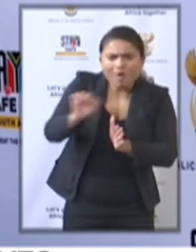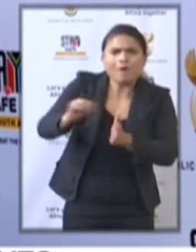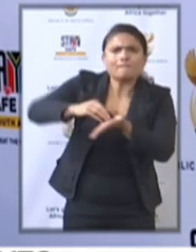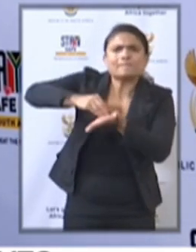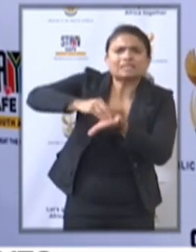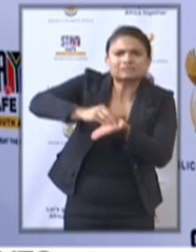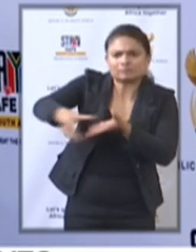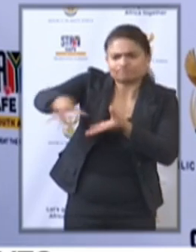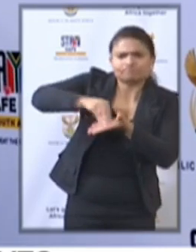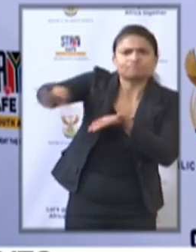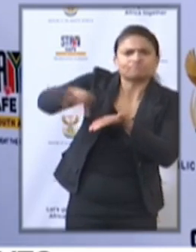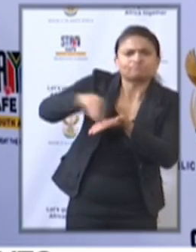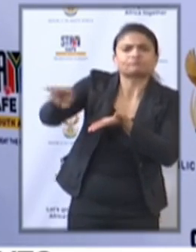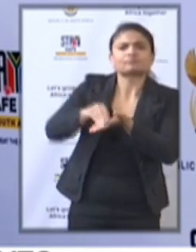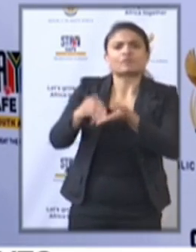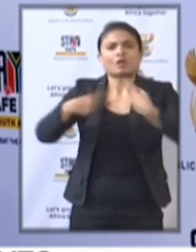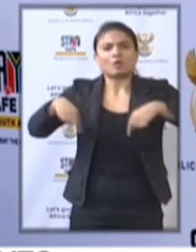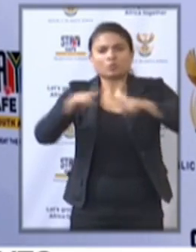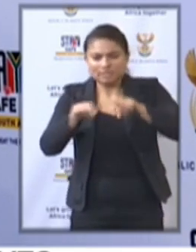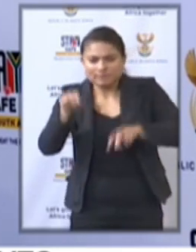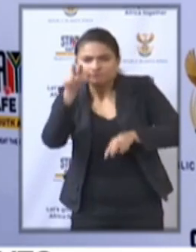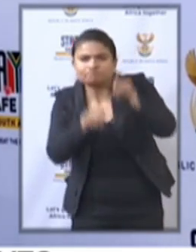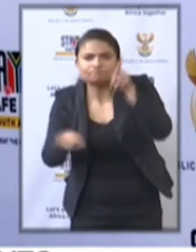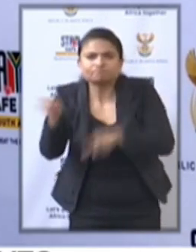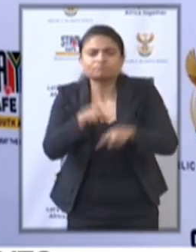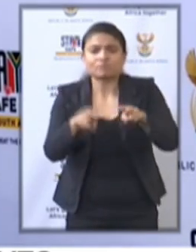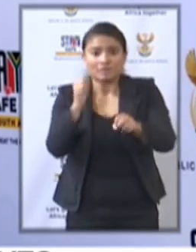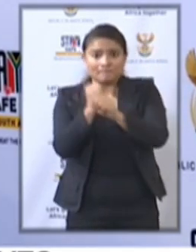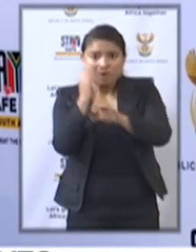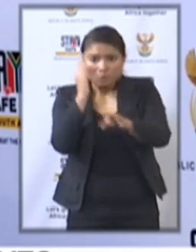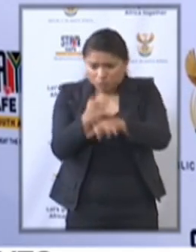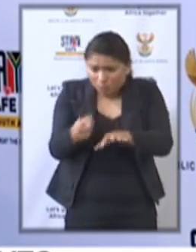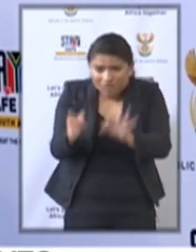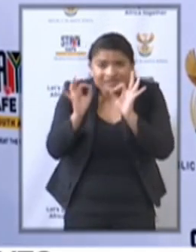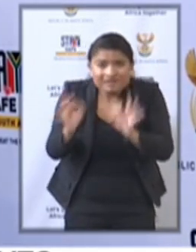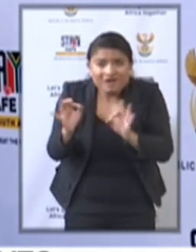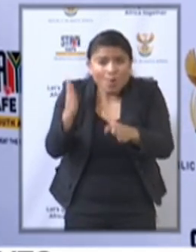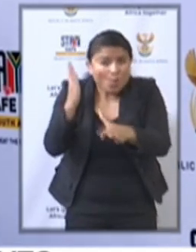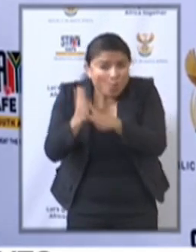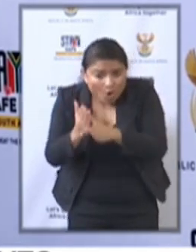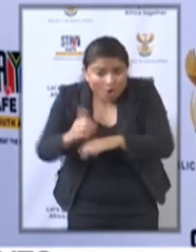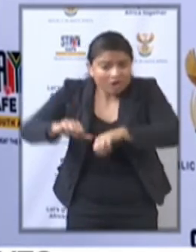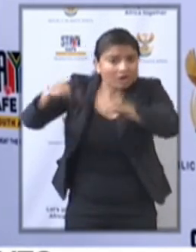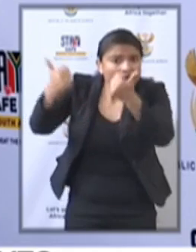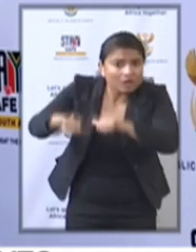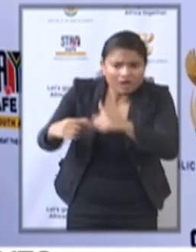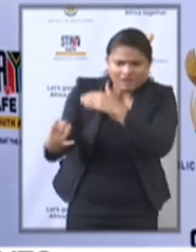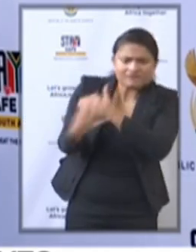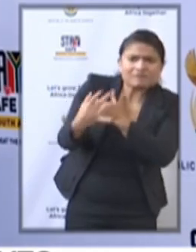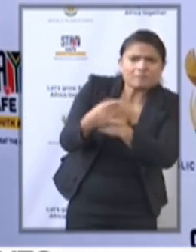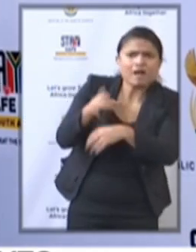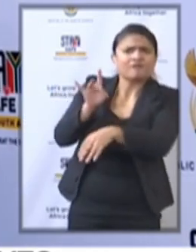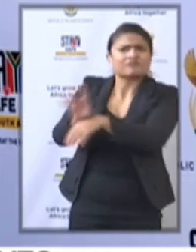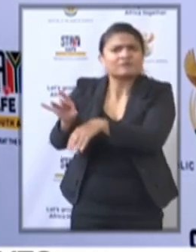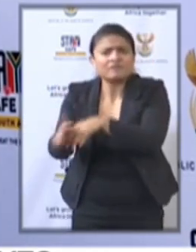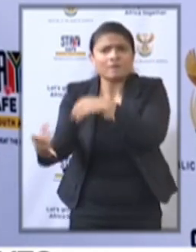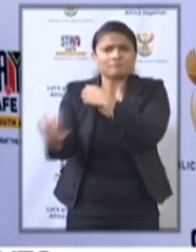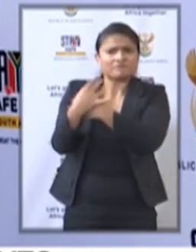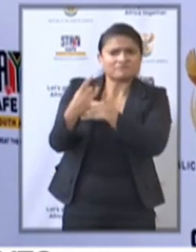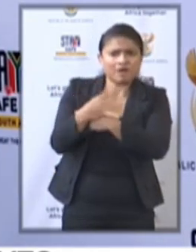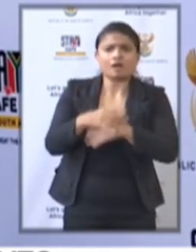of view find out if these they work. Mhlambe kuzofuna ngibuye ngiyichaze lento ukuthi lento yokuthi